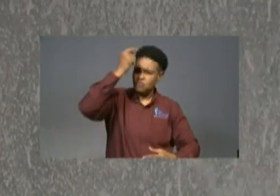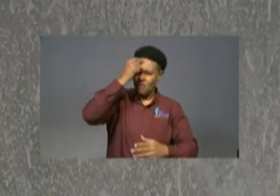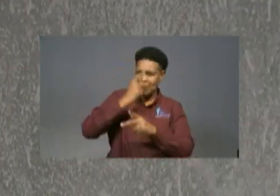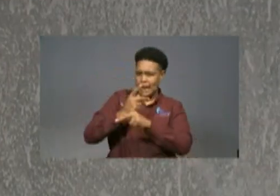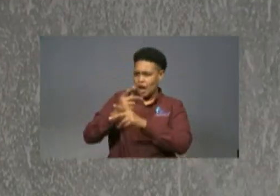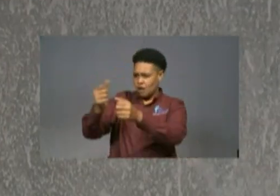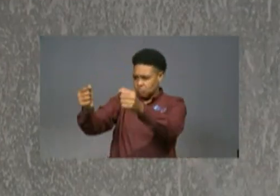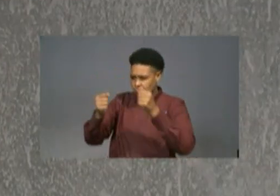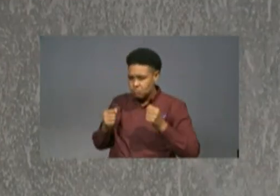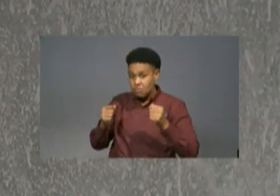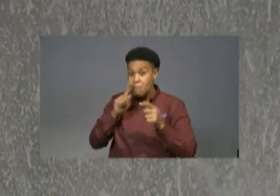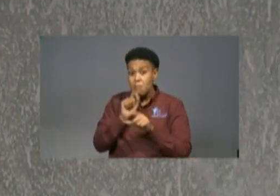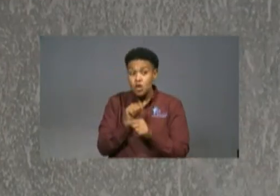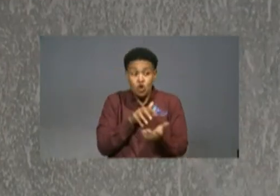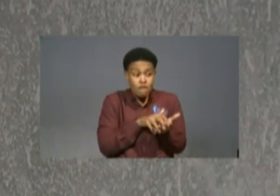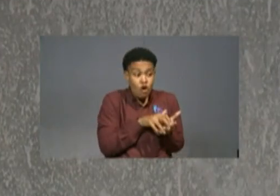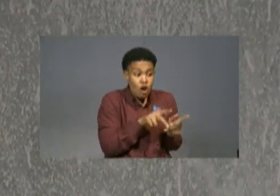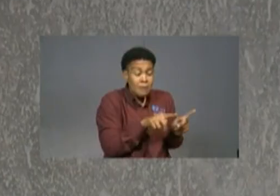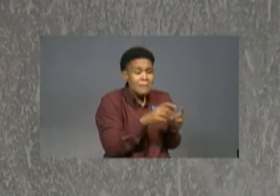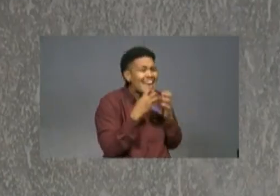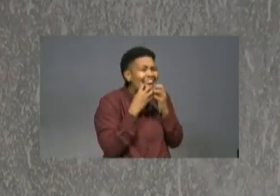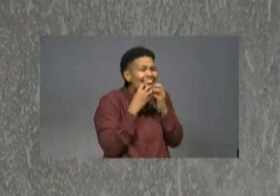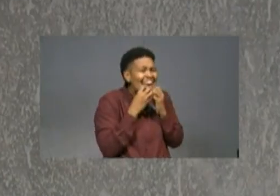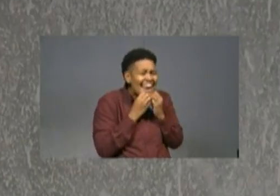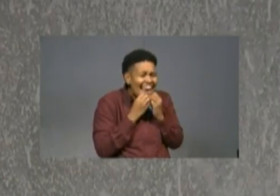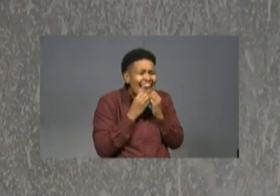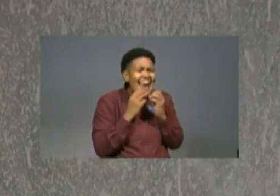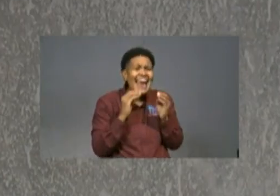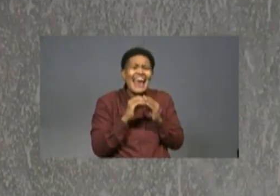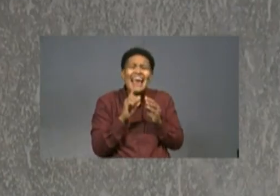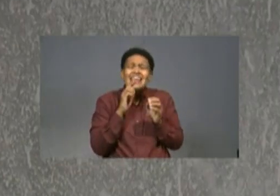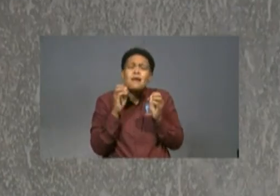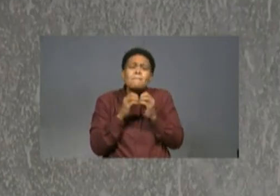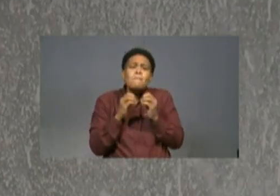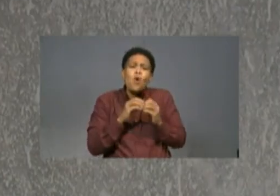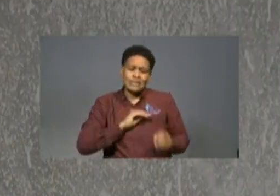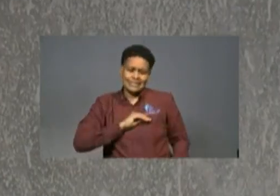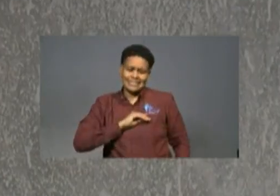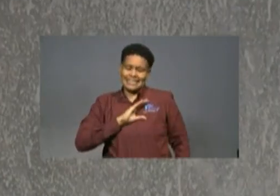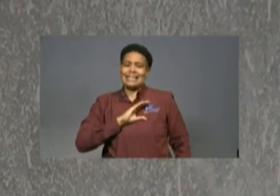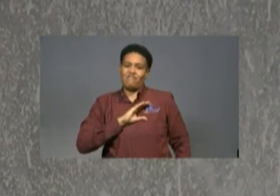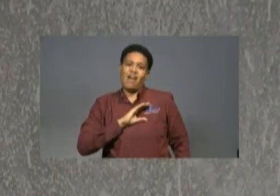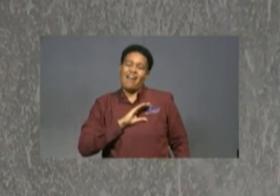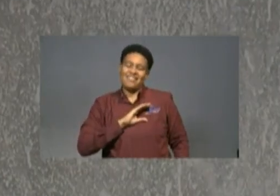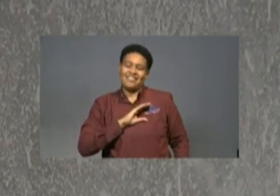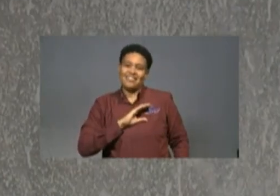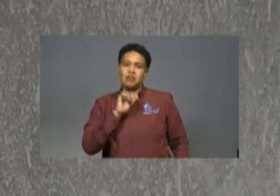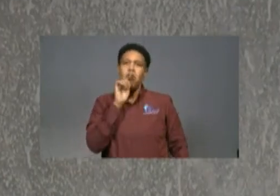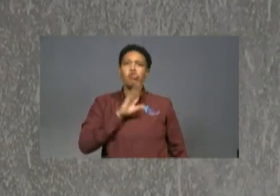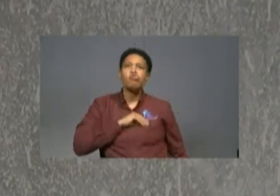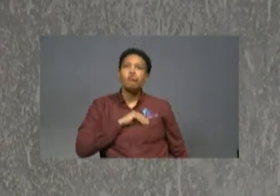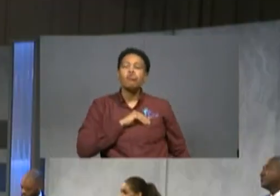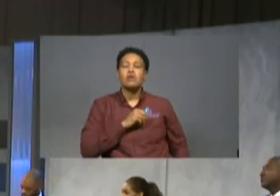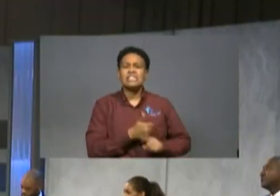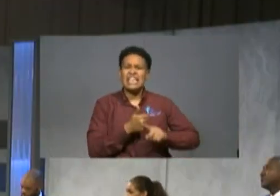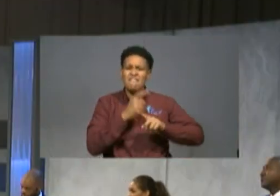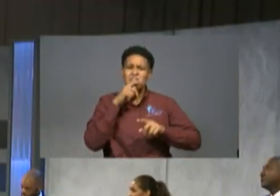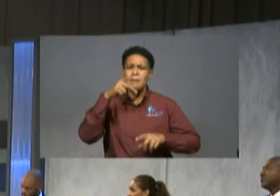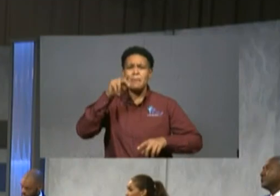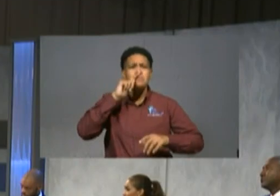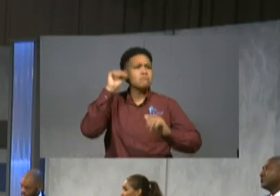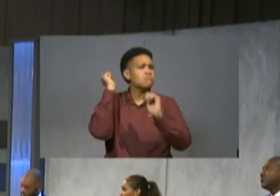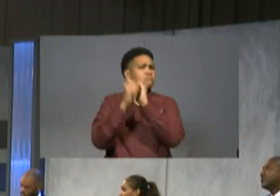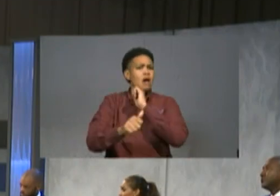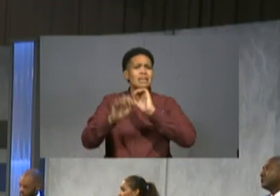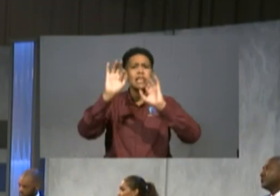vulnerable persons are being cared for in more dignified circumstances. PNP passed some excellent laws